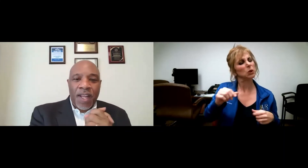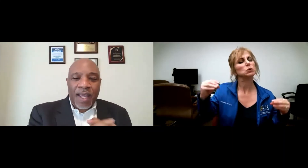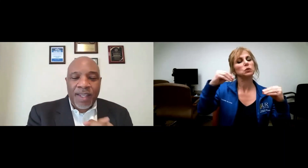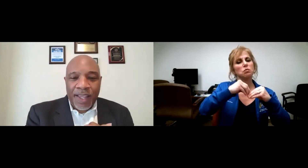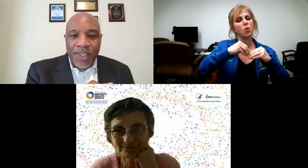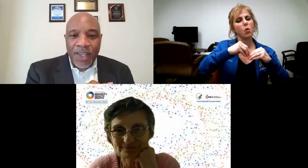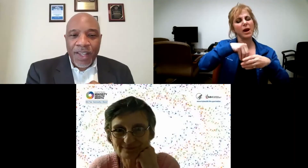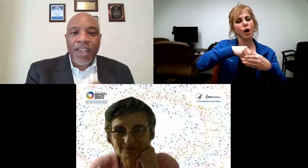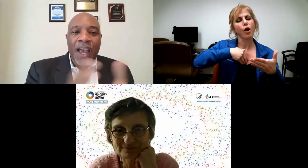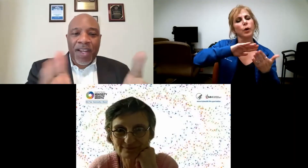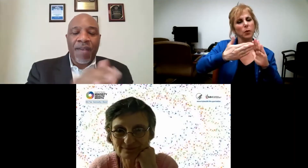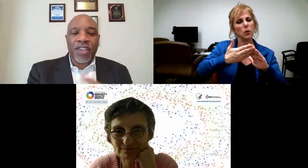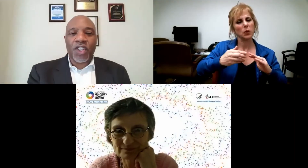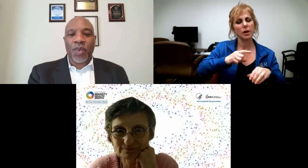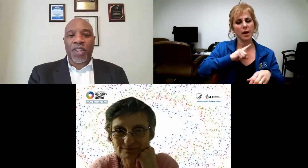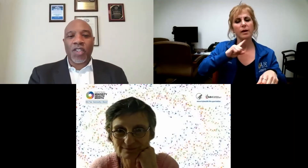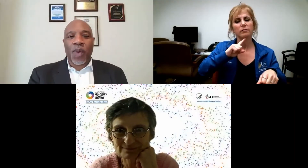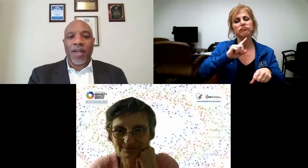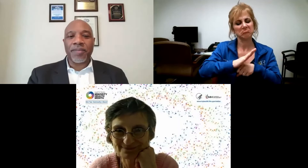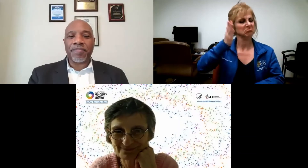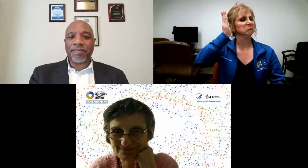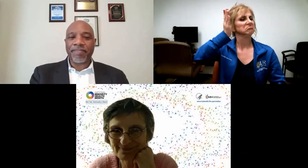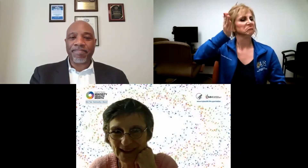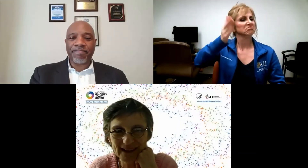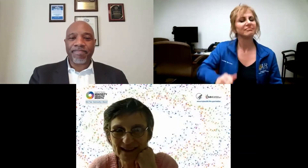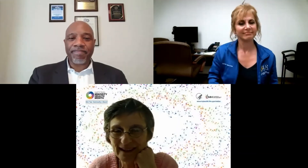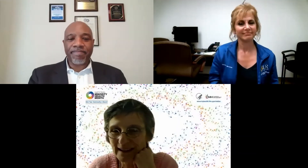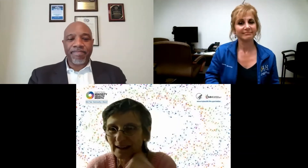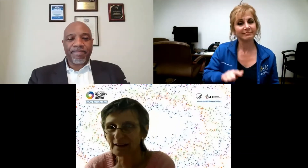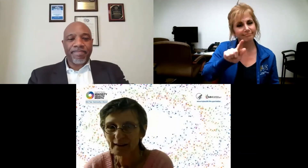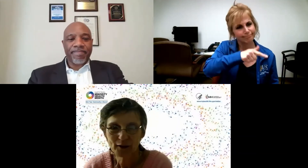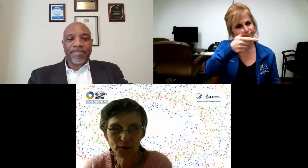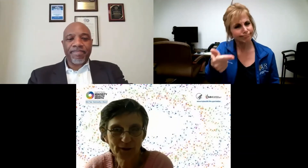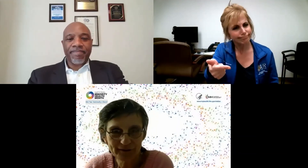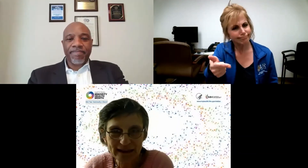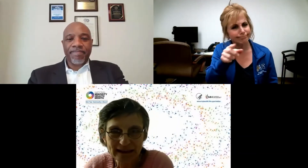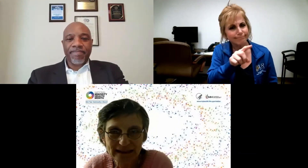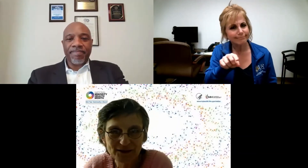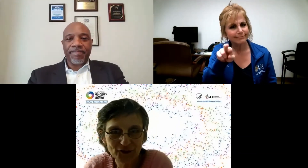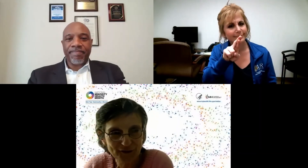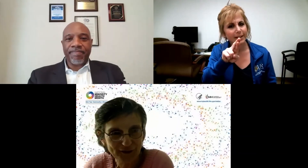Deanna Fernandez to have a conversation with us as well.